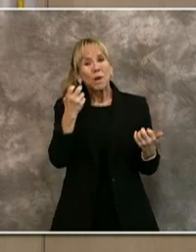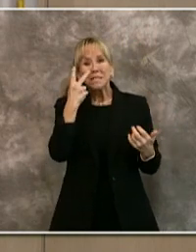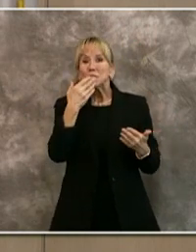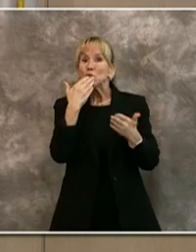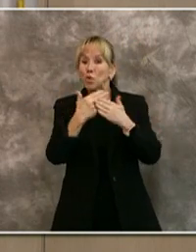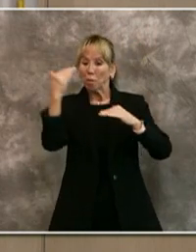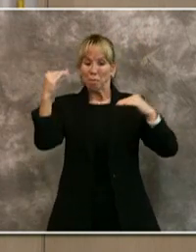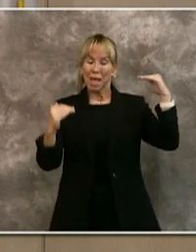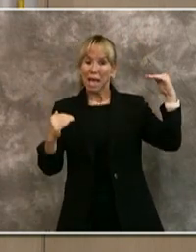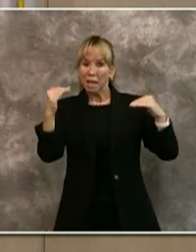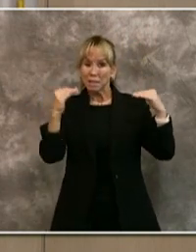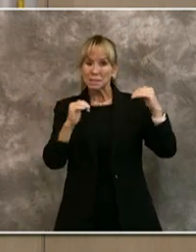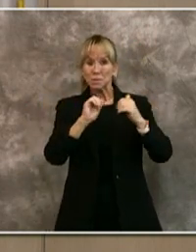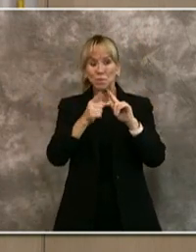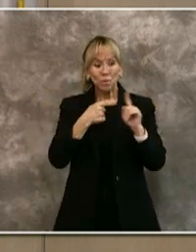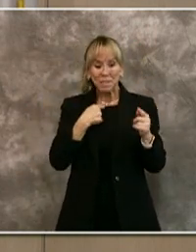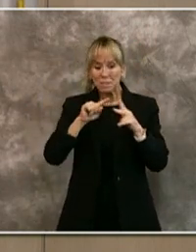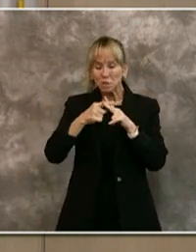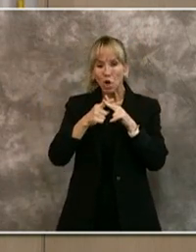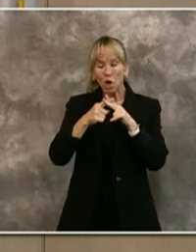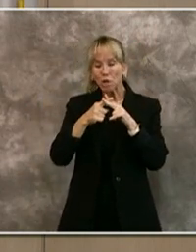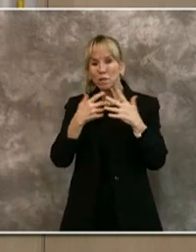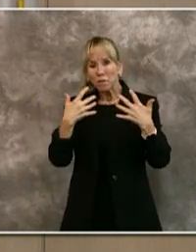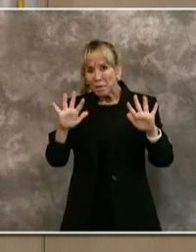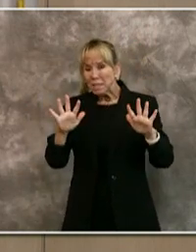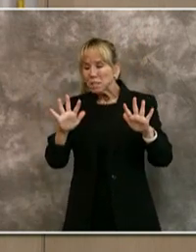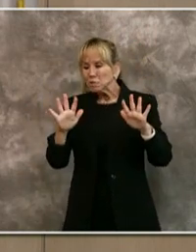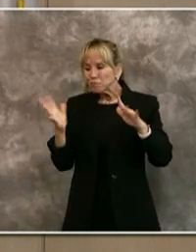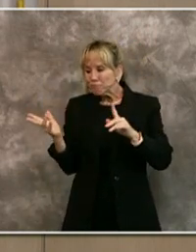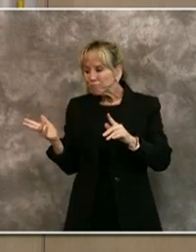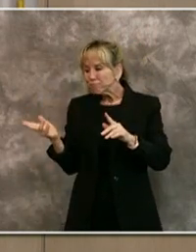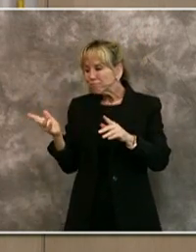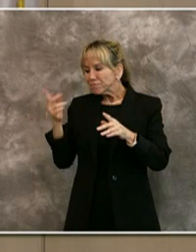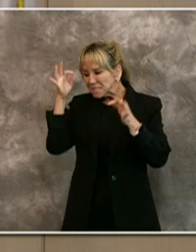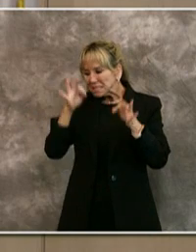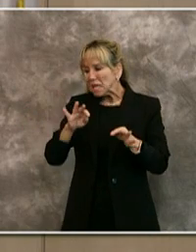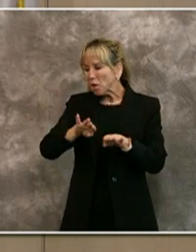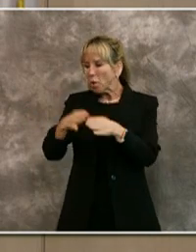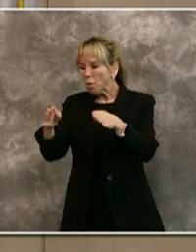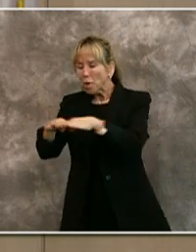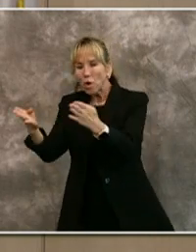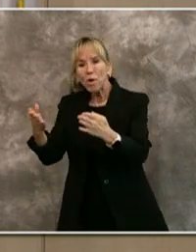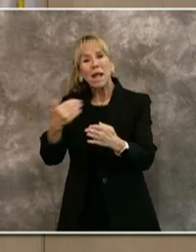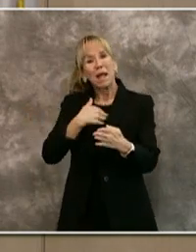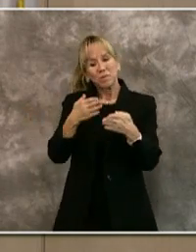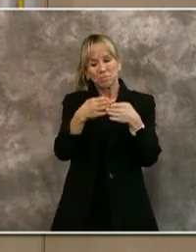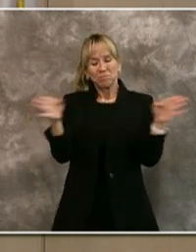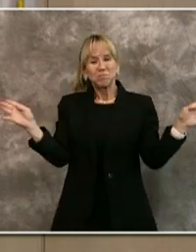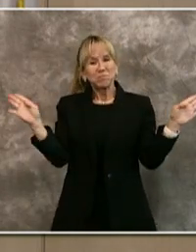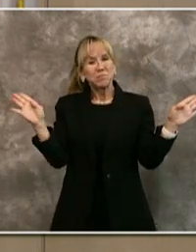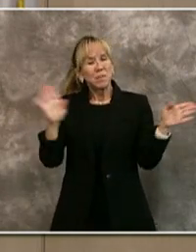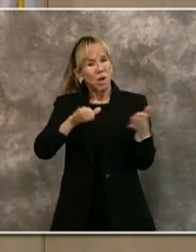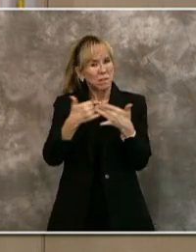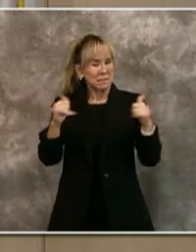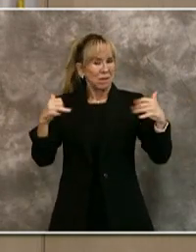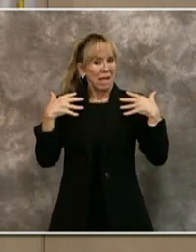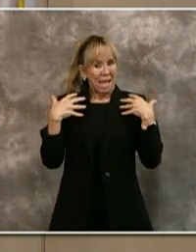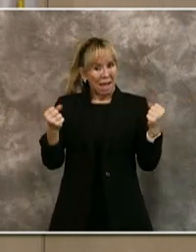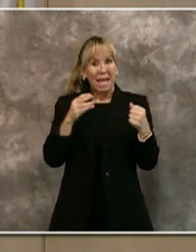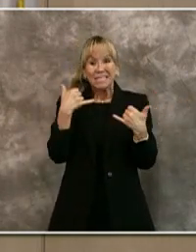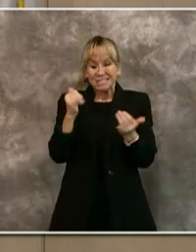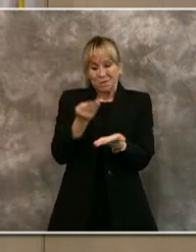between implementing sound public health strategies and promoting economic